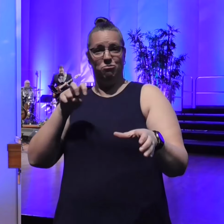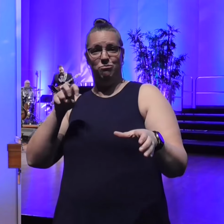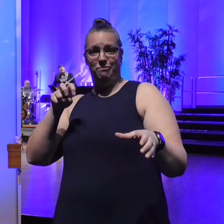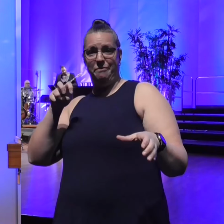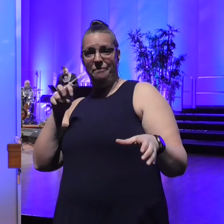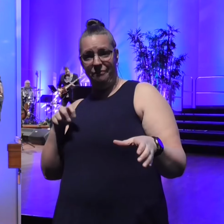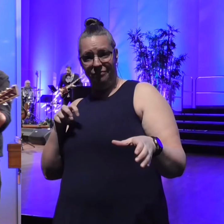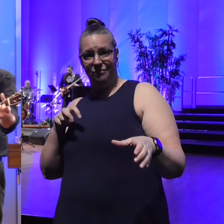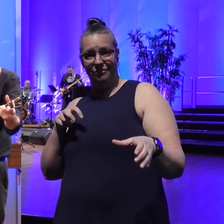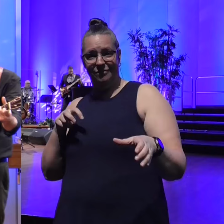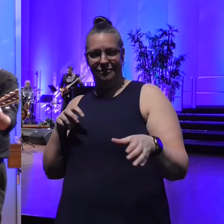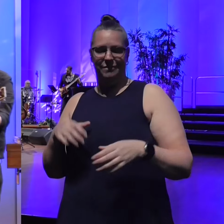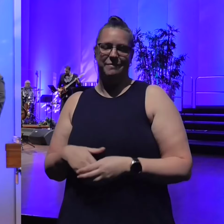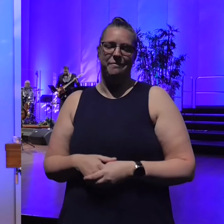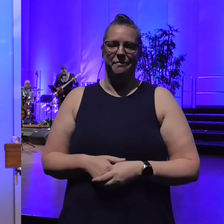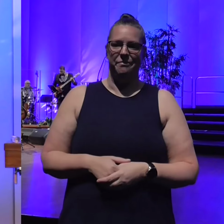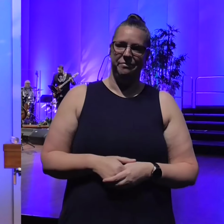outside.